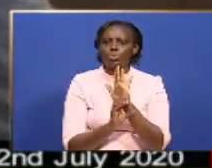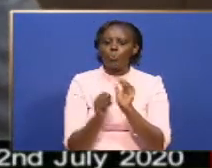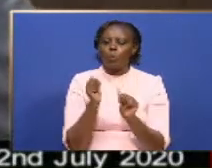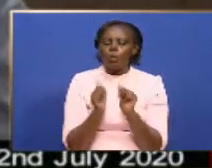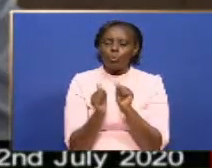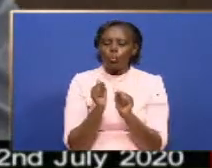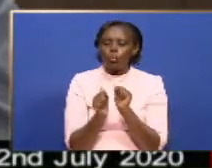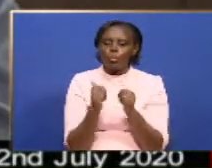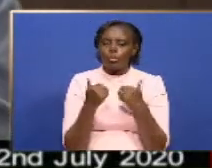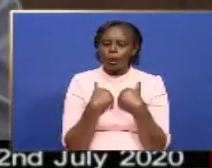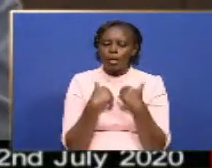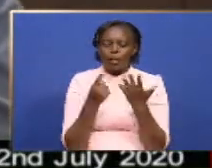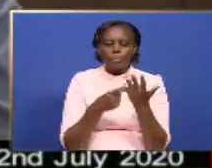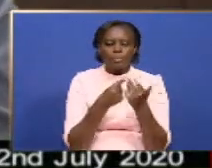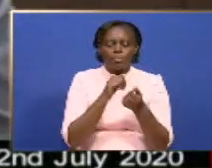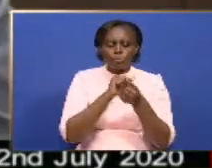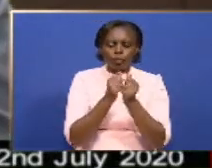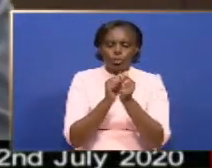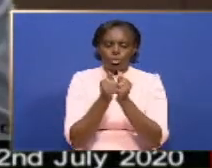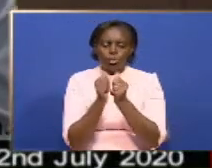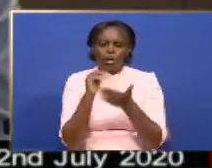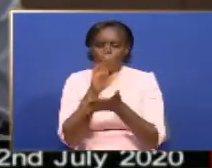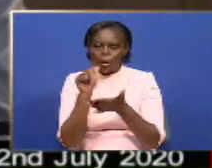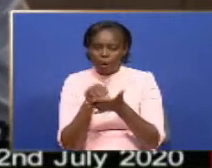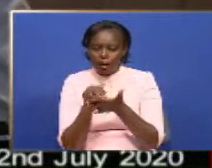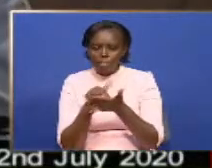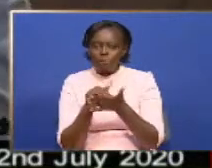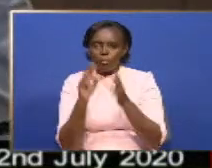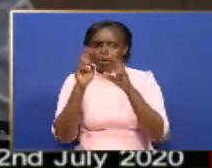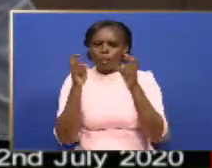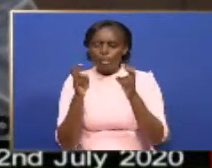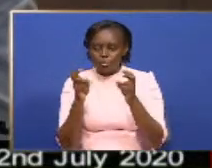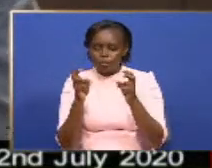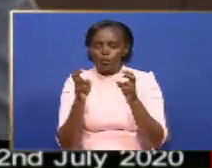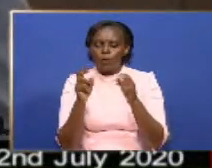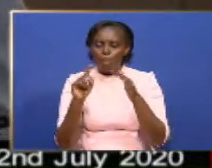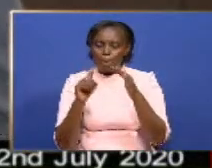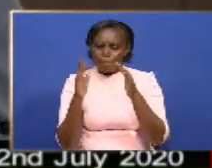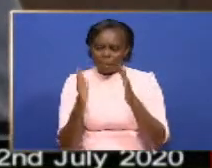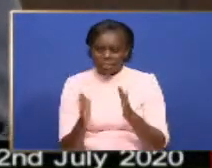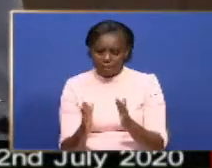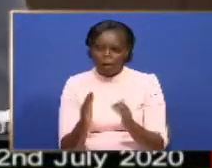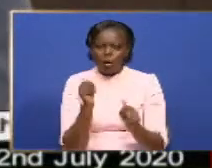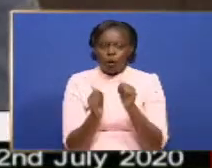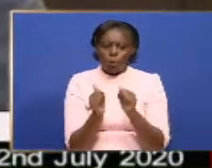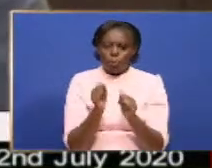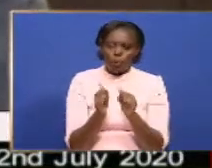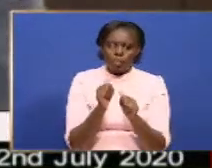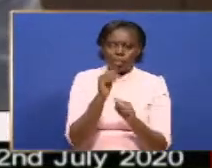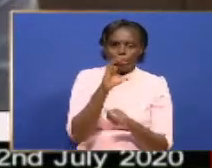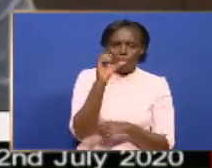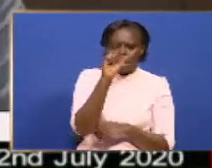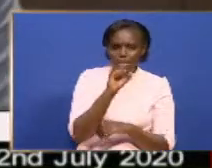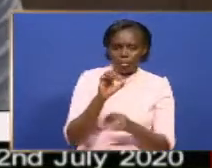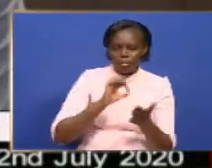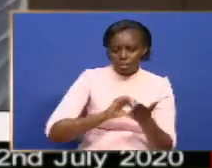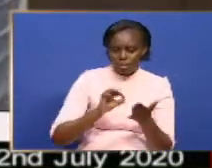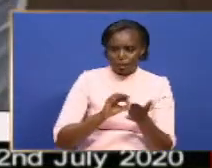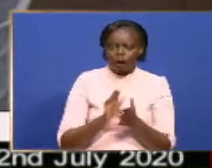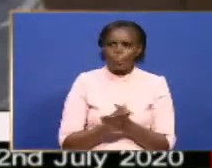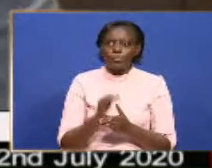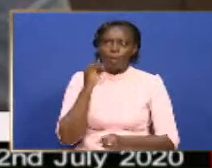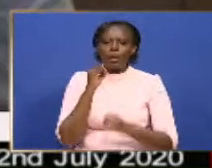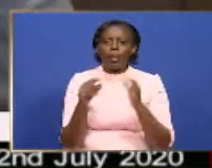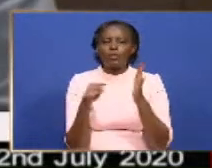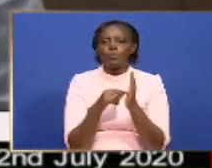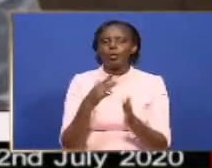had several changes, including the titles of minister, which is now the CS. Lastly, Madam Speaker,